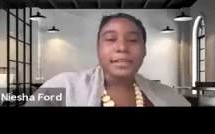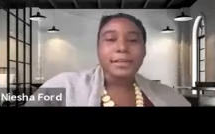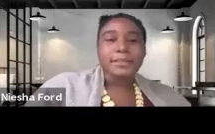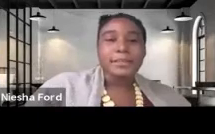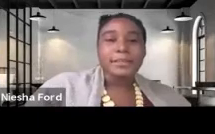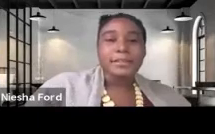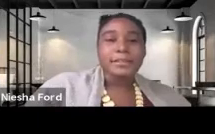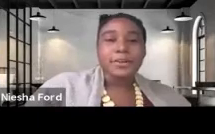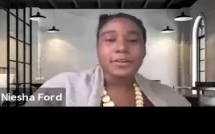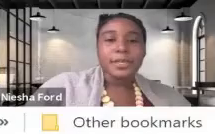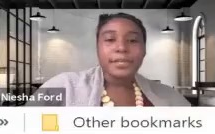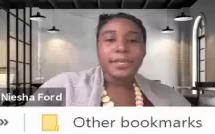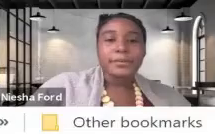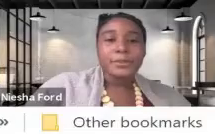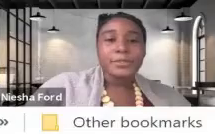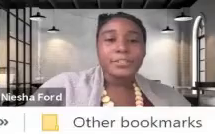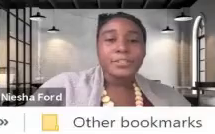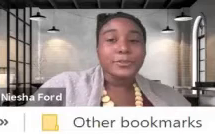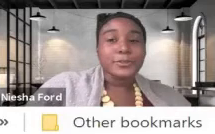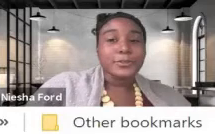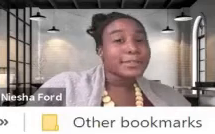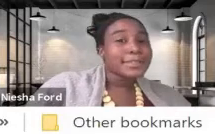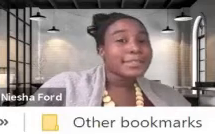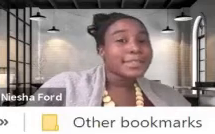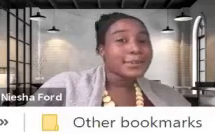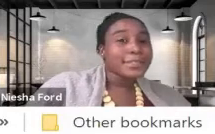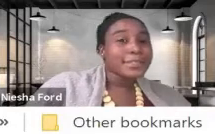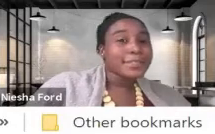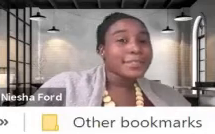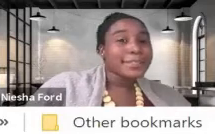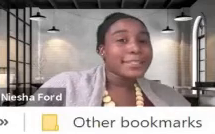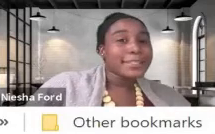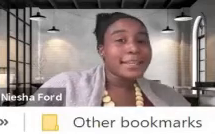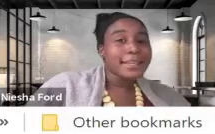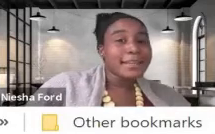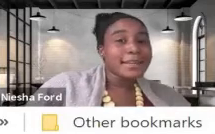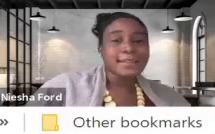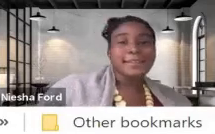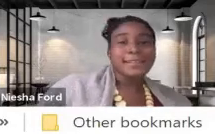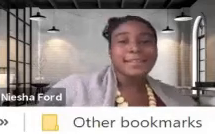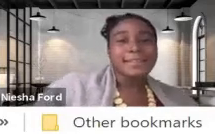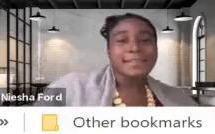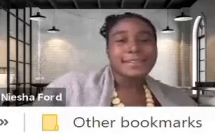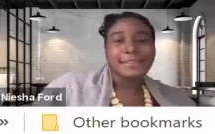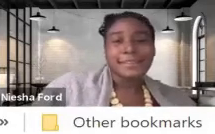well, group 1 went last time. So can we get group 2 to go this time?